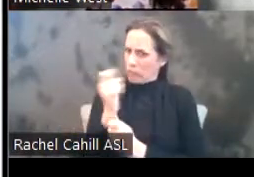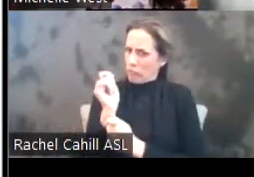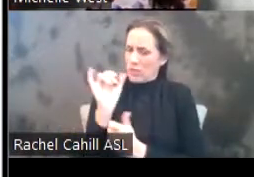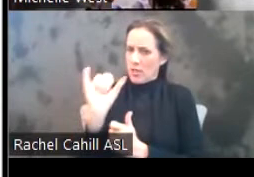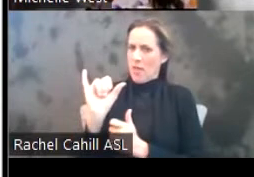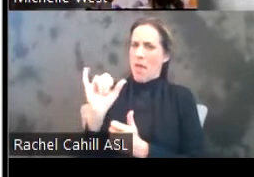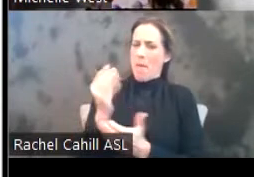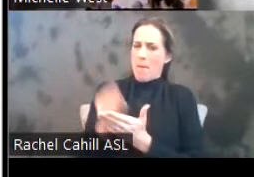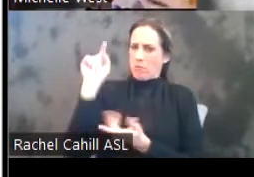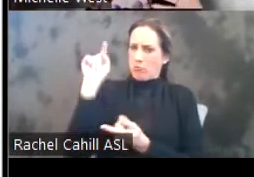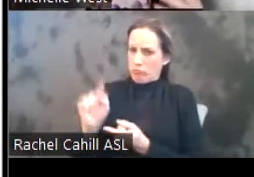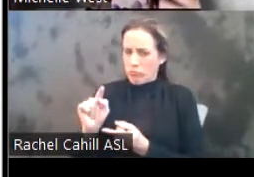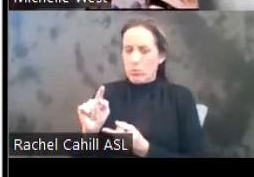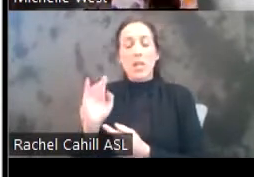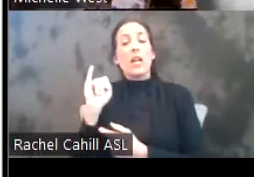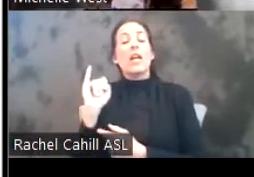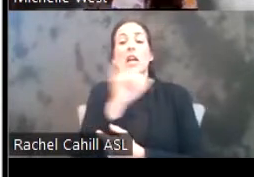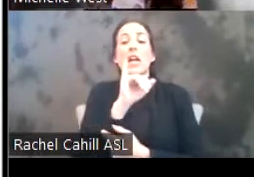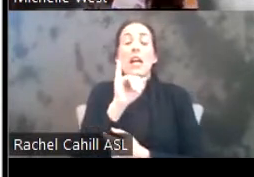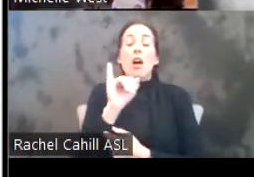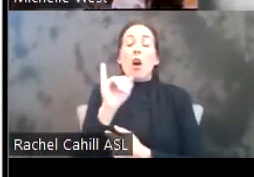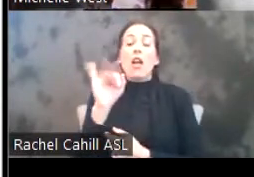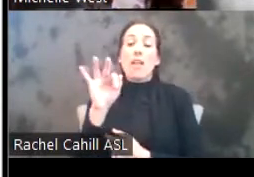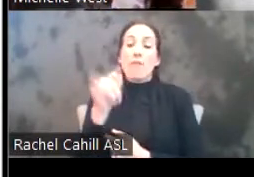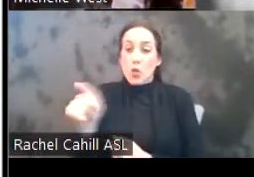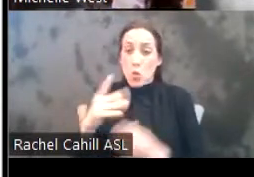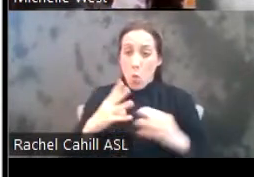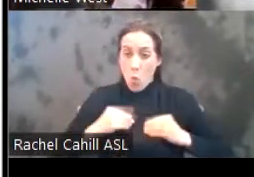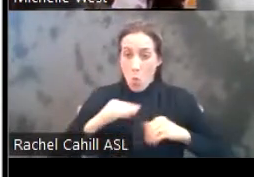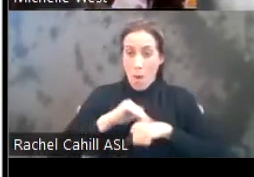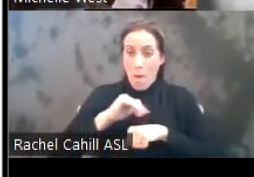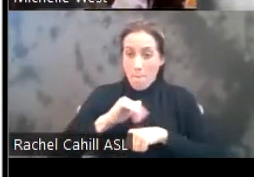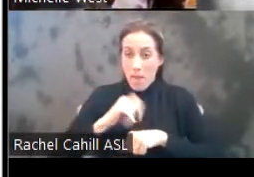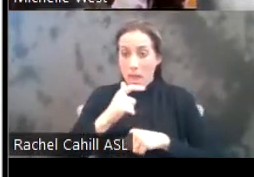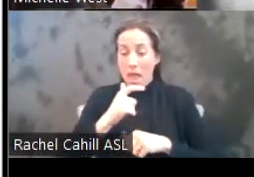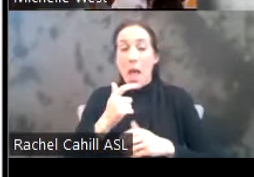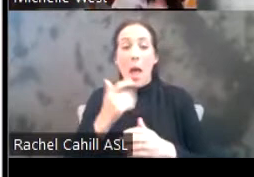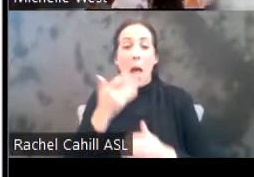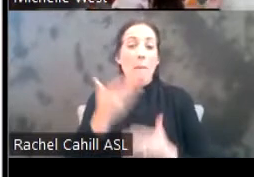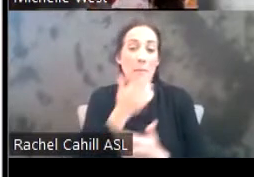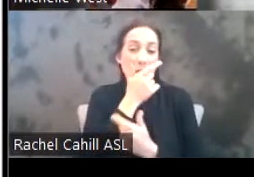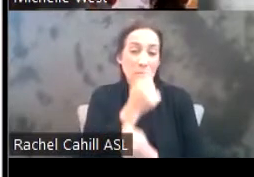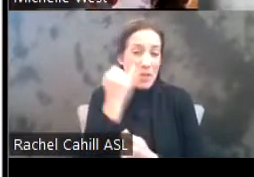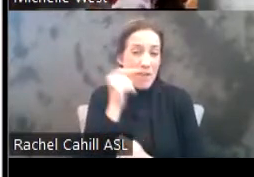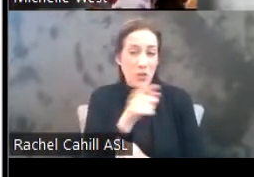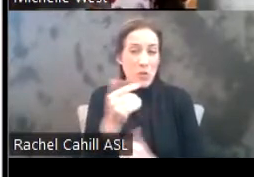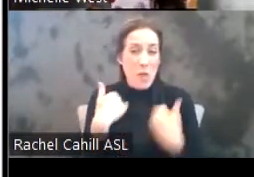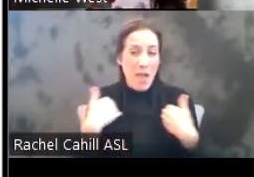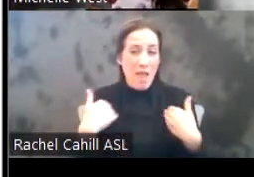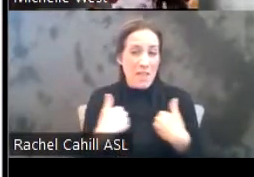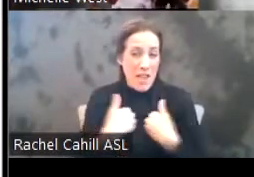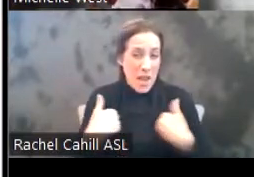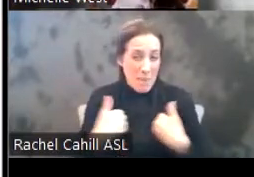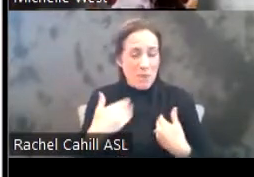And there are other people, like if you have a pet, I'd be interested if like Terry, you know, has animals, has dogs,